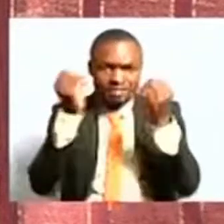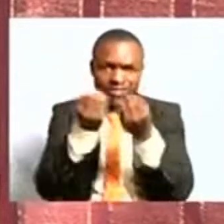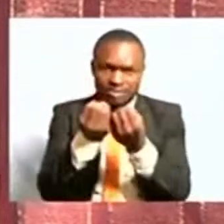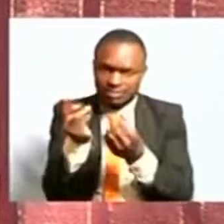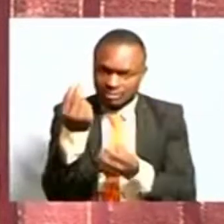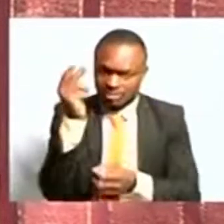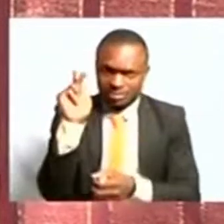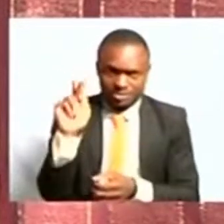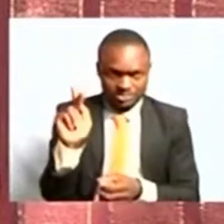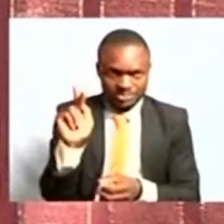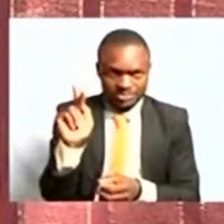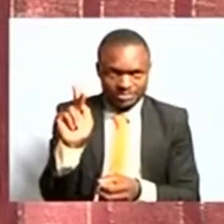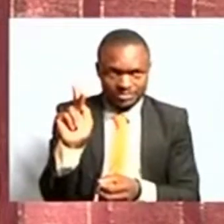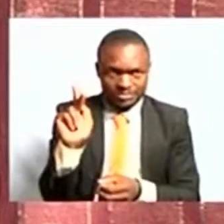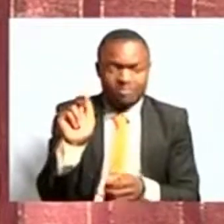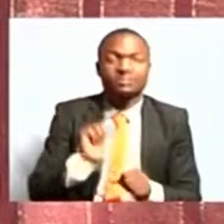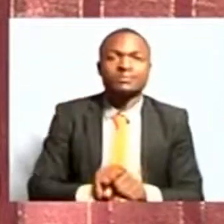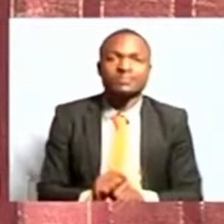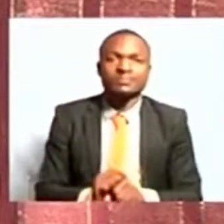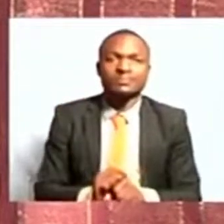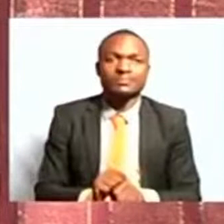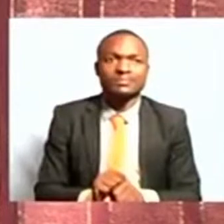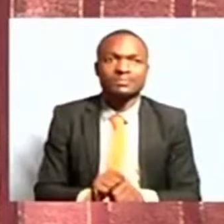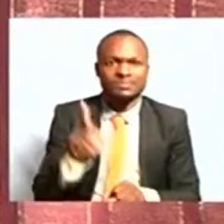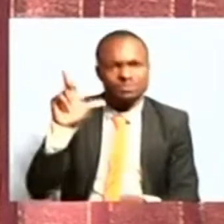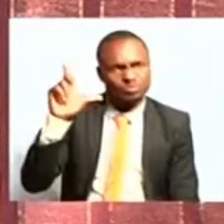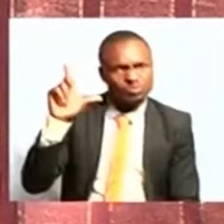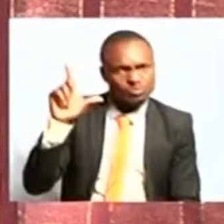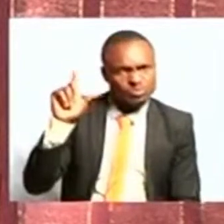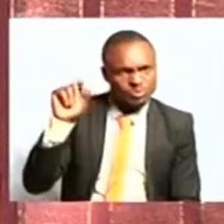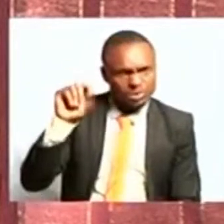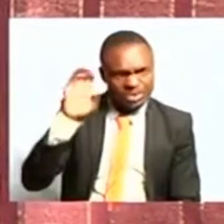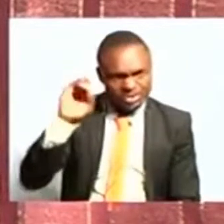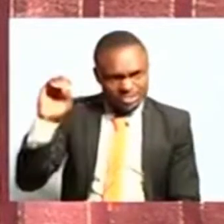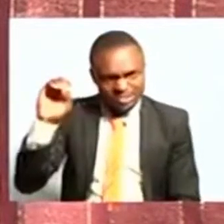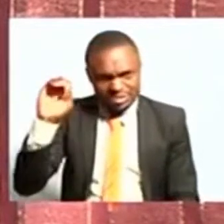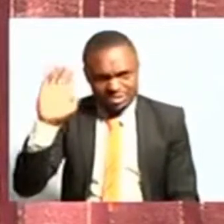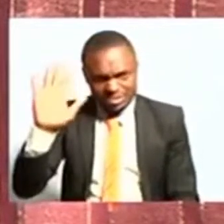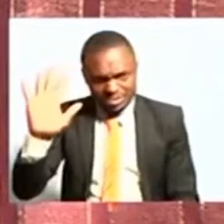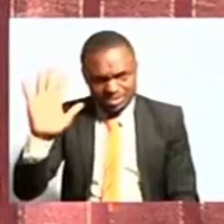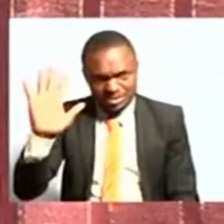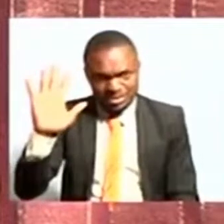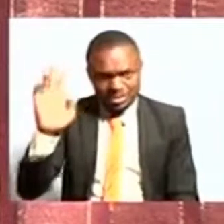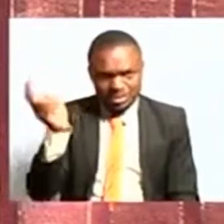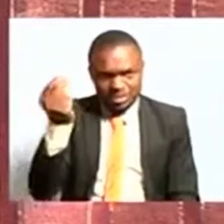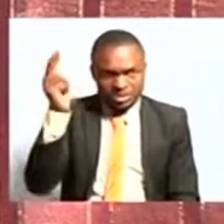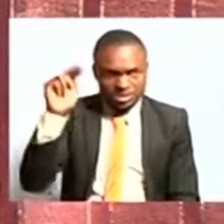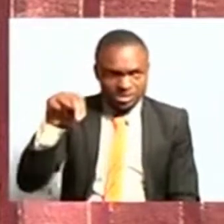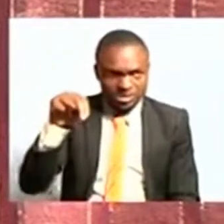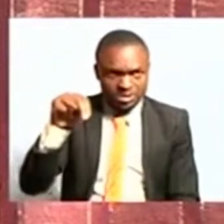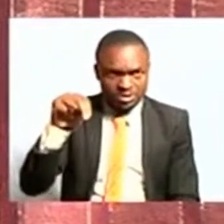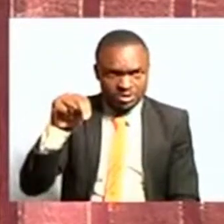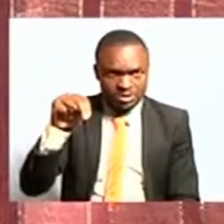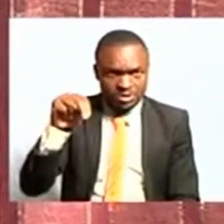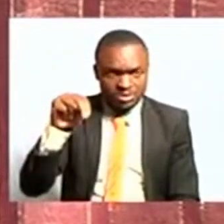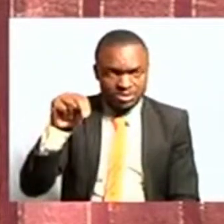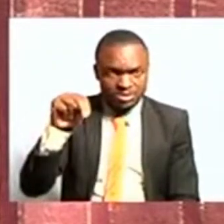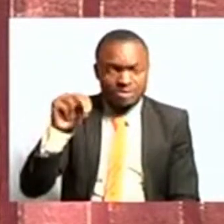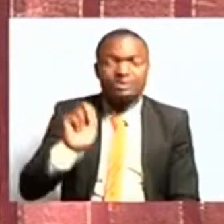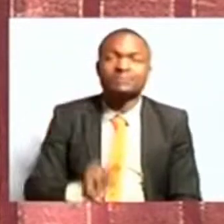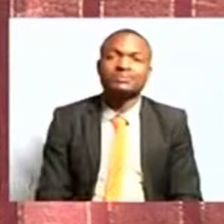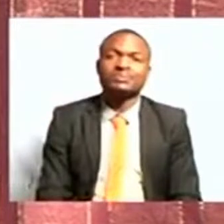UK, and it was in 2005 that the UN endorsed it, the United Nations,